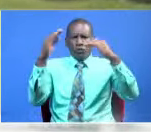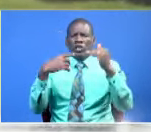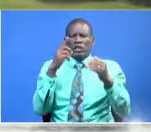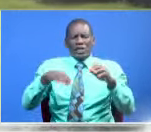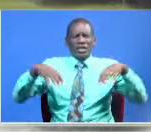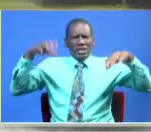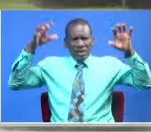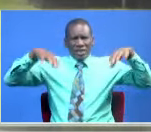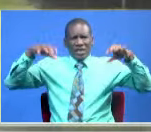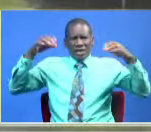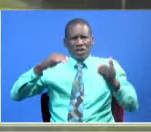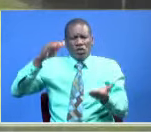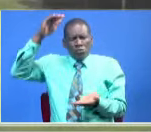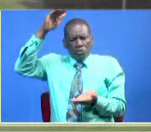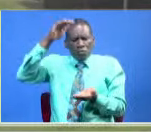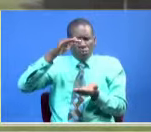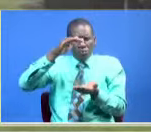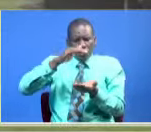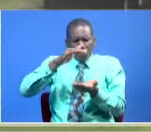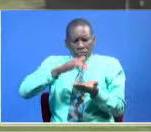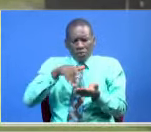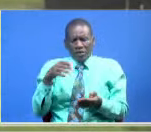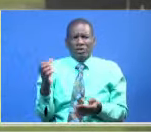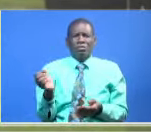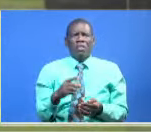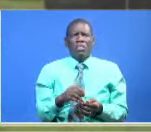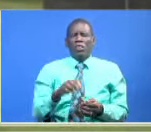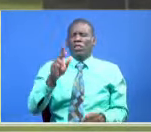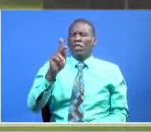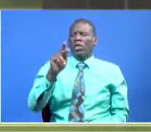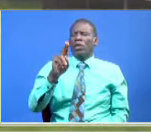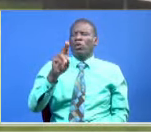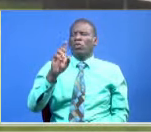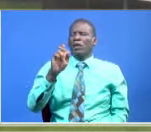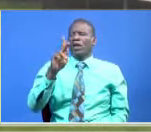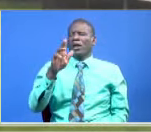rains will subside this month. Gabriel Kudaka, NTV.